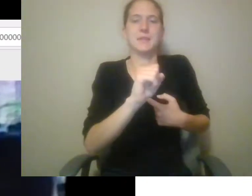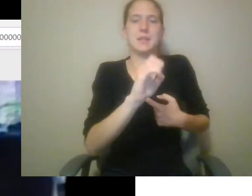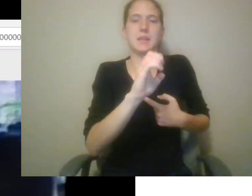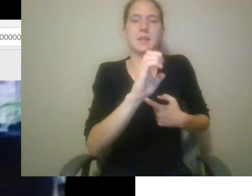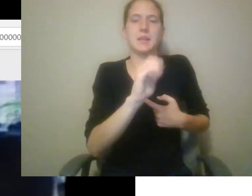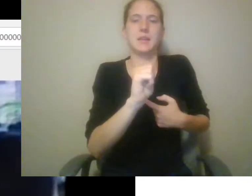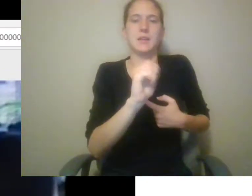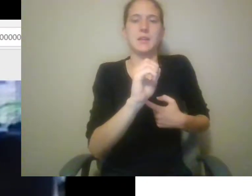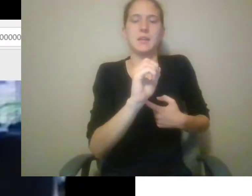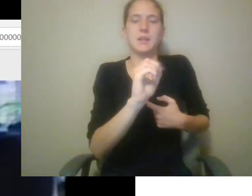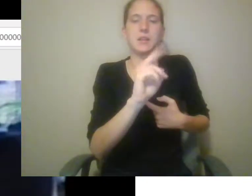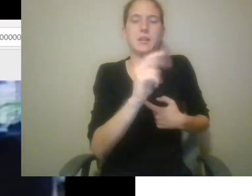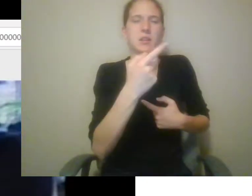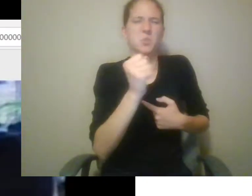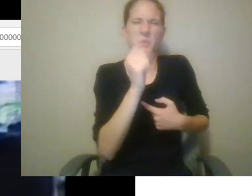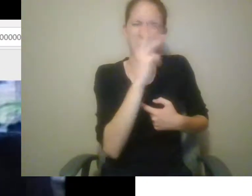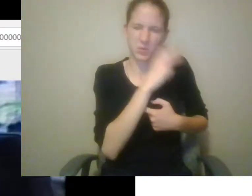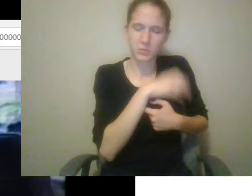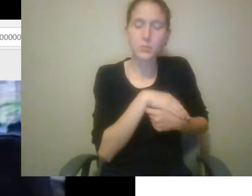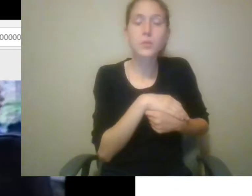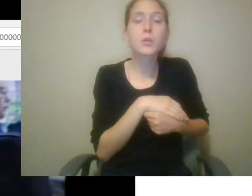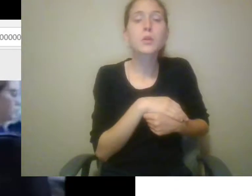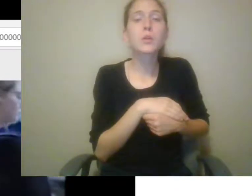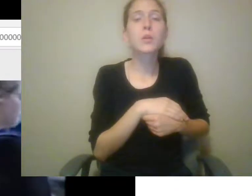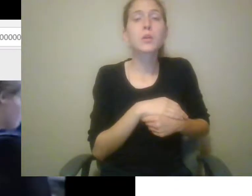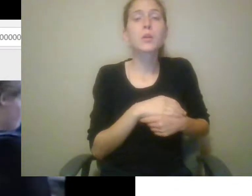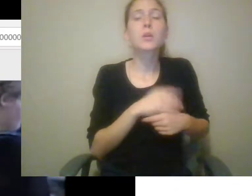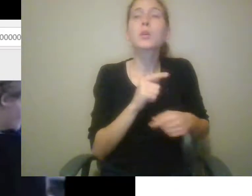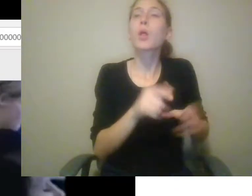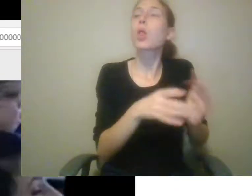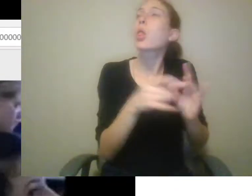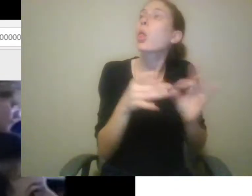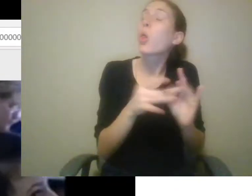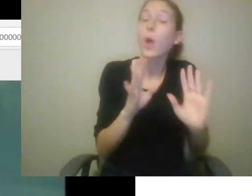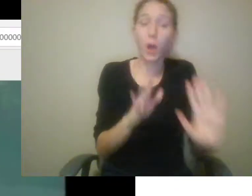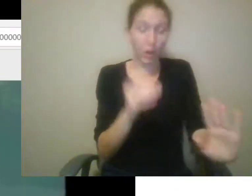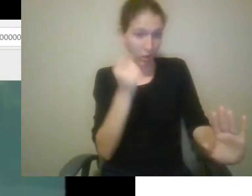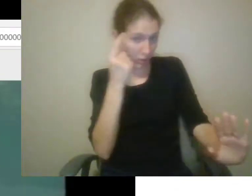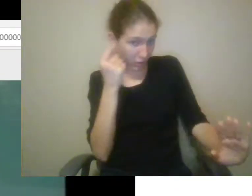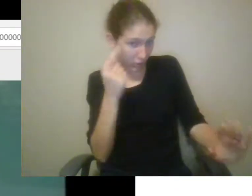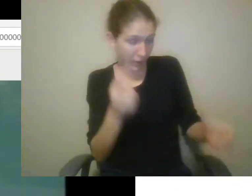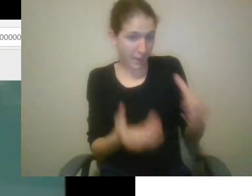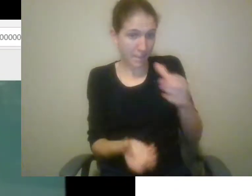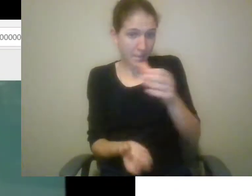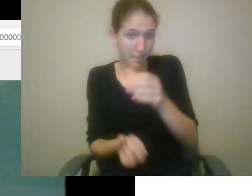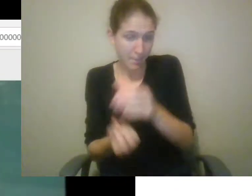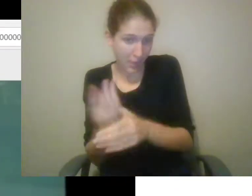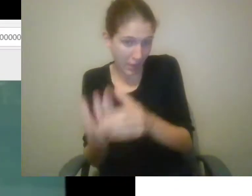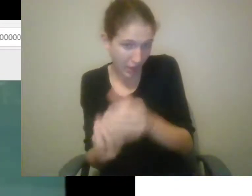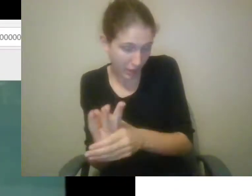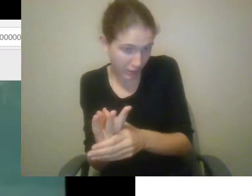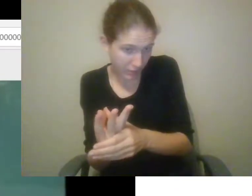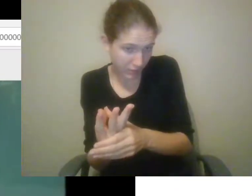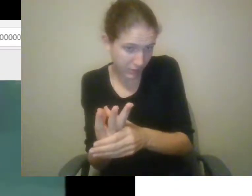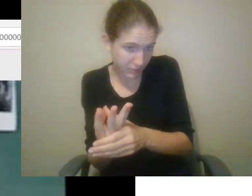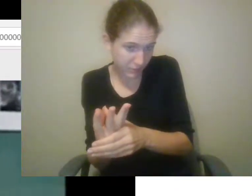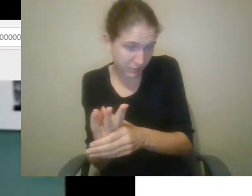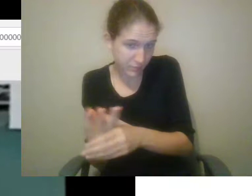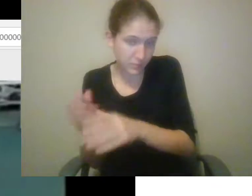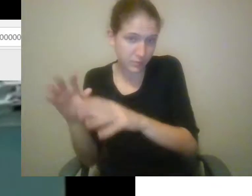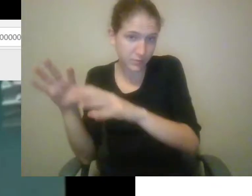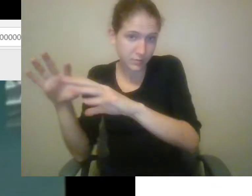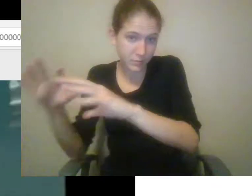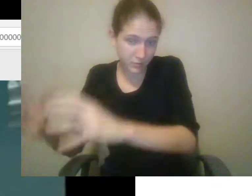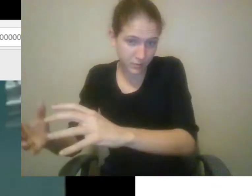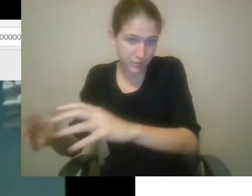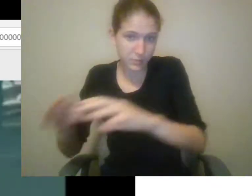Algae are not the same as plants because of the way that they live. All right, algae basically are